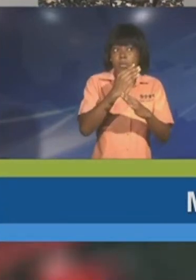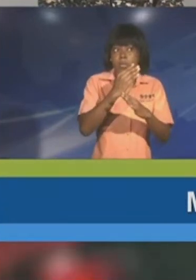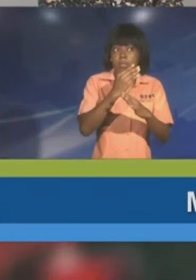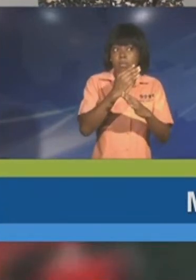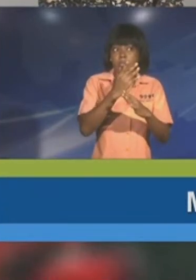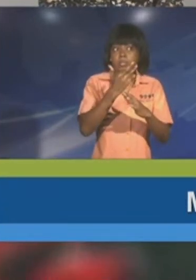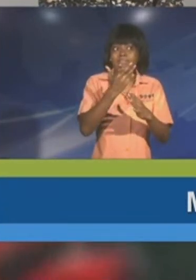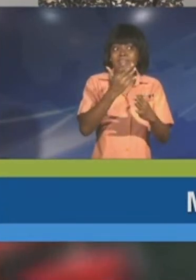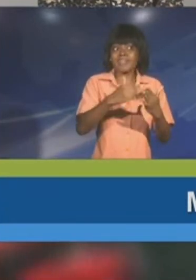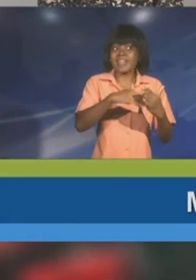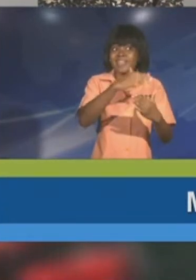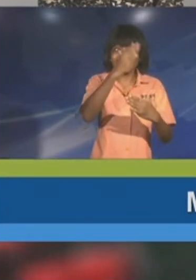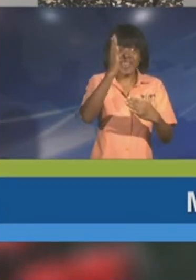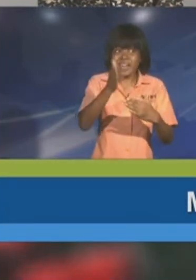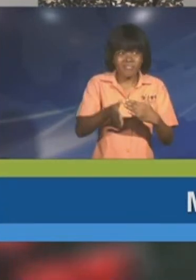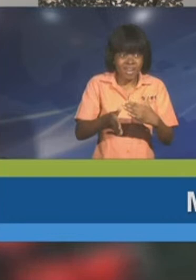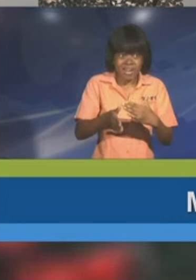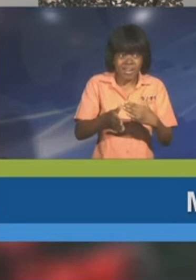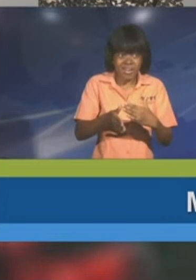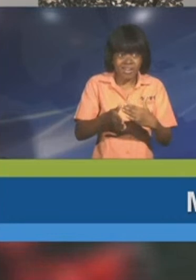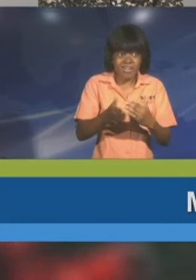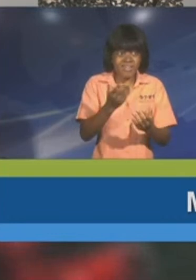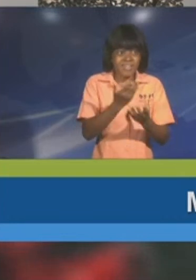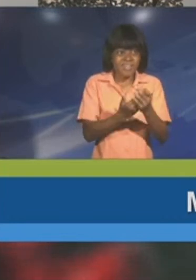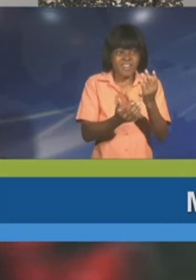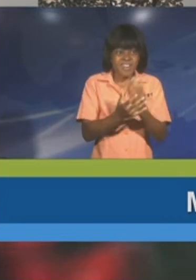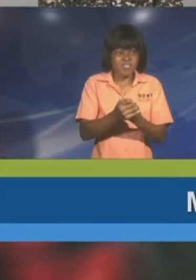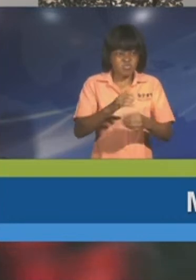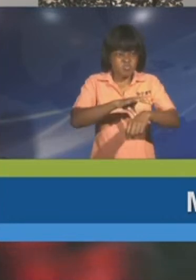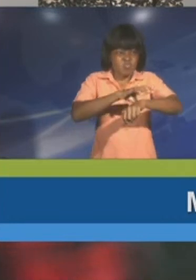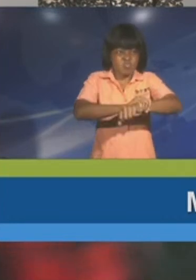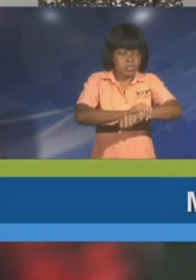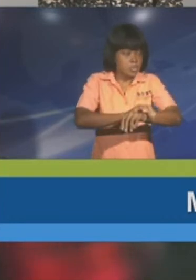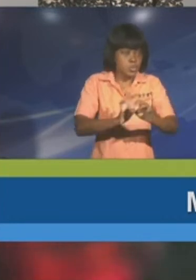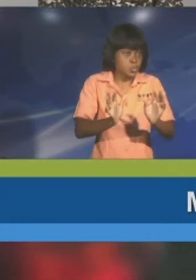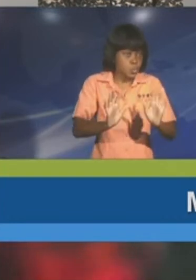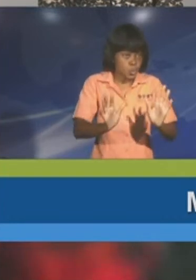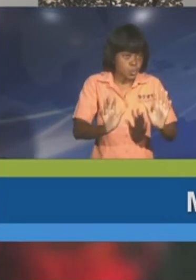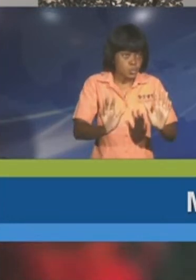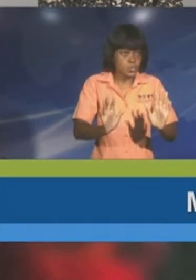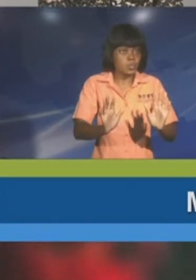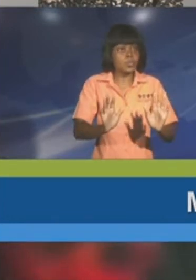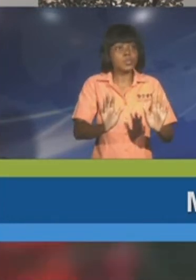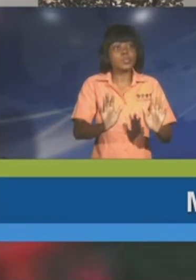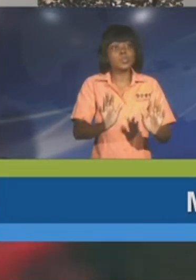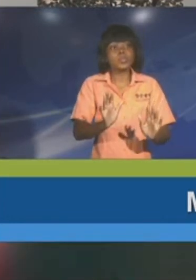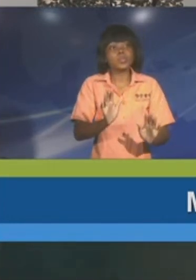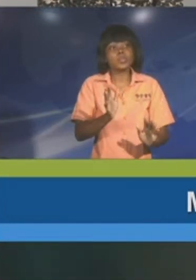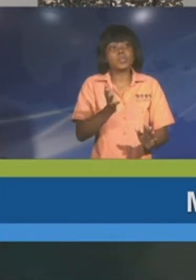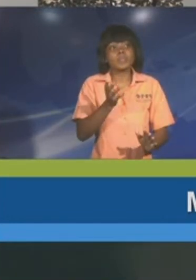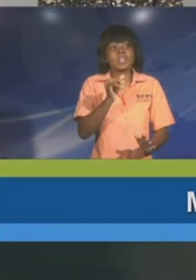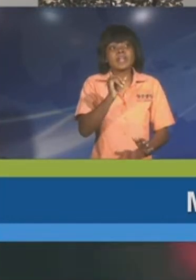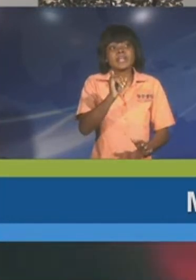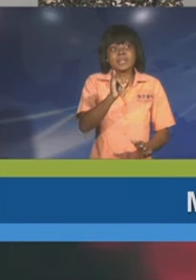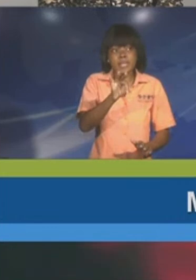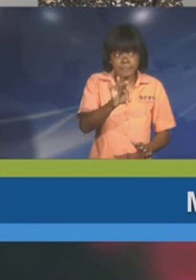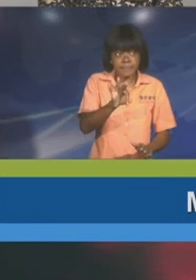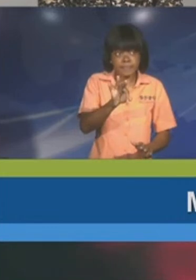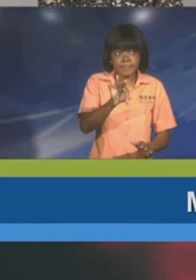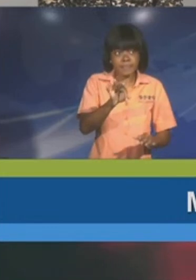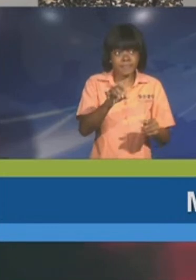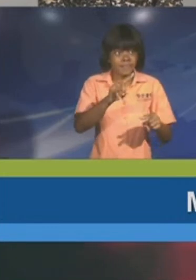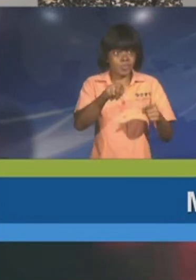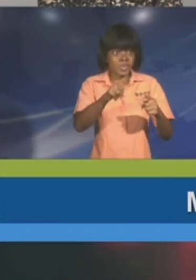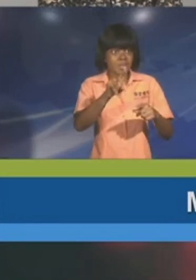sure again that we get all the new updated information from all the sources, WHO especially, and liaising with all our contacts in the